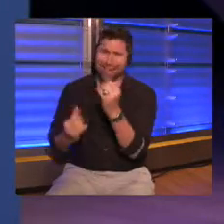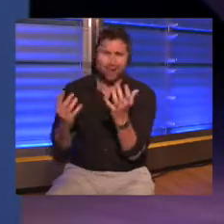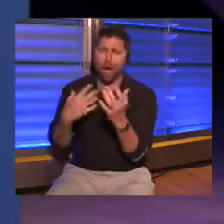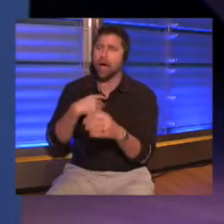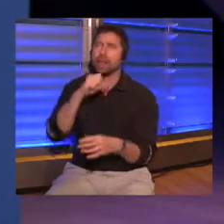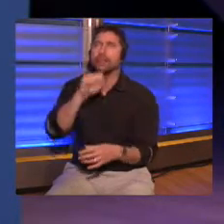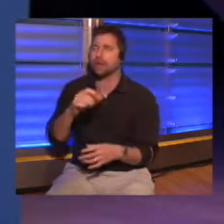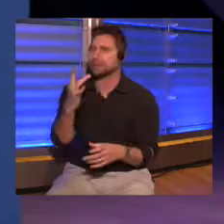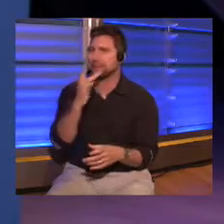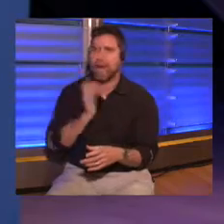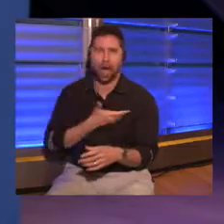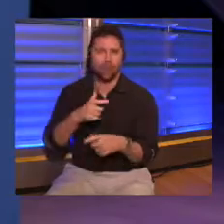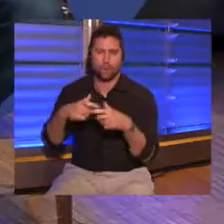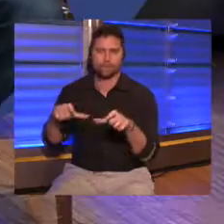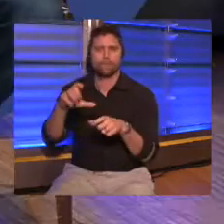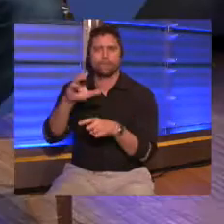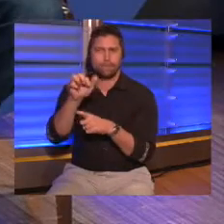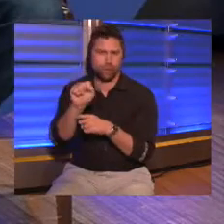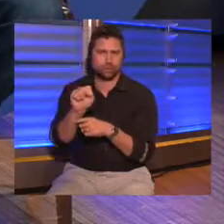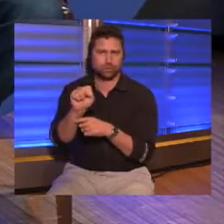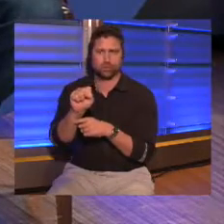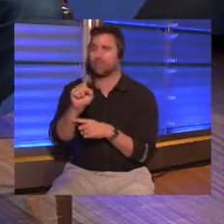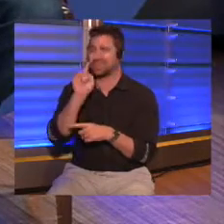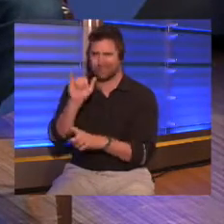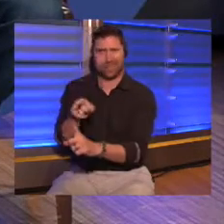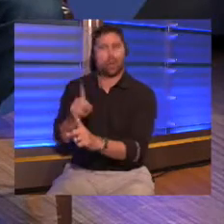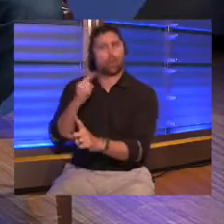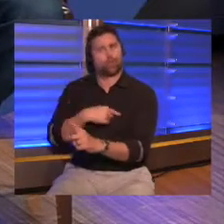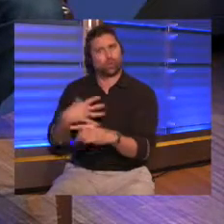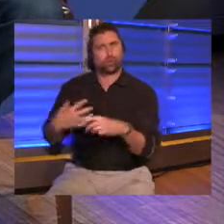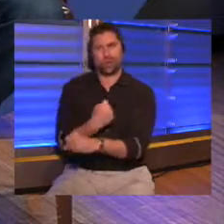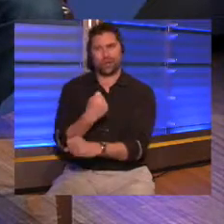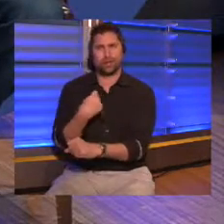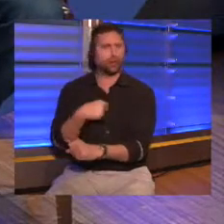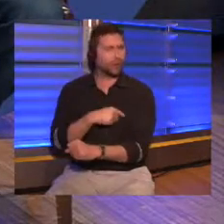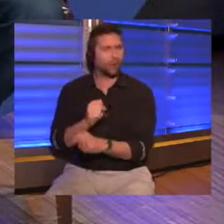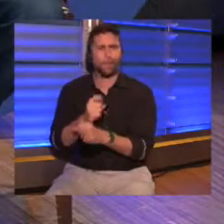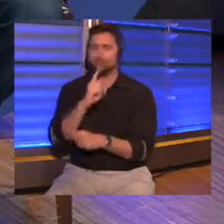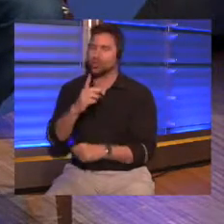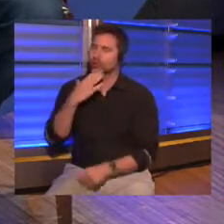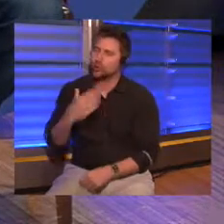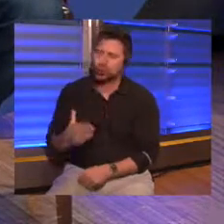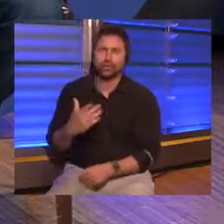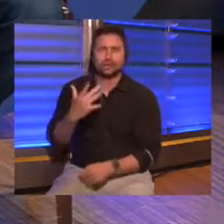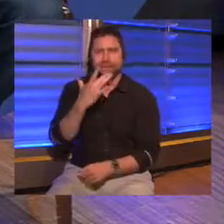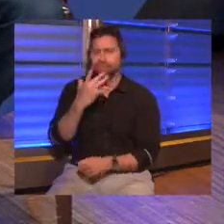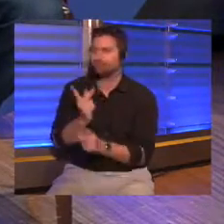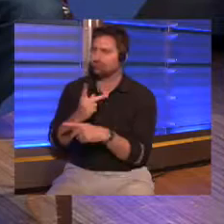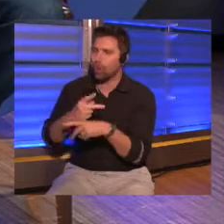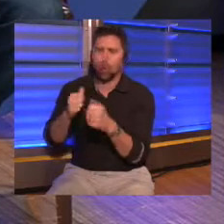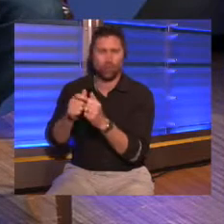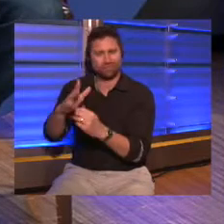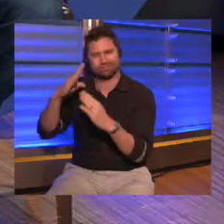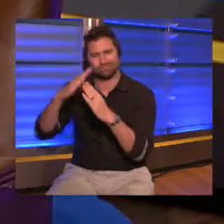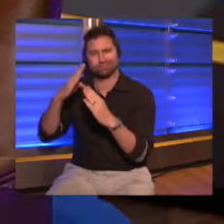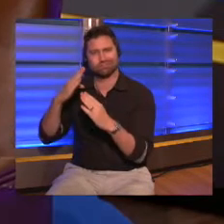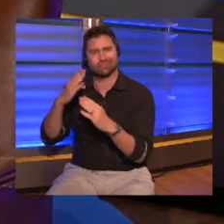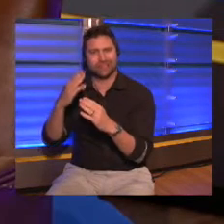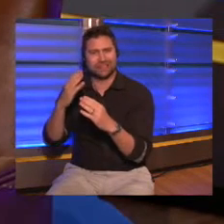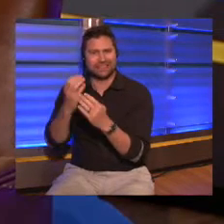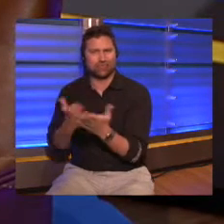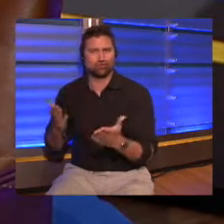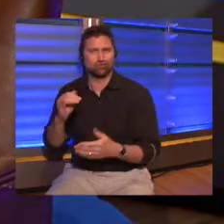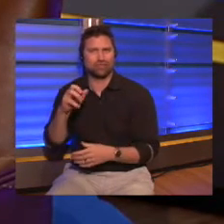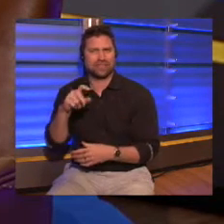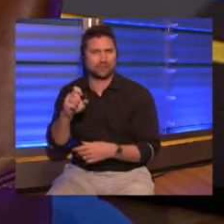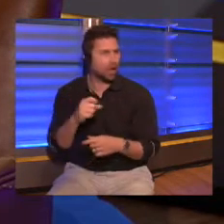of our bars. And that's a place that I think we win, is we just make really good tasting products with the finest ingredients. How many can I eat a day